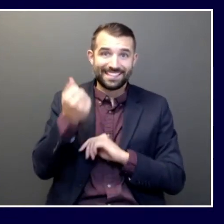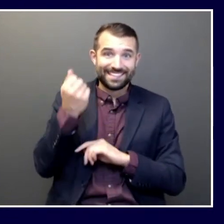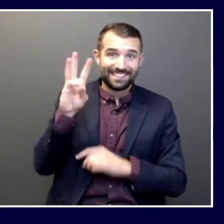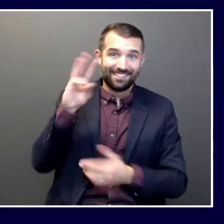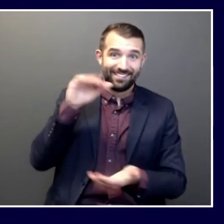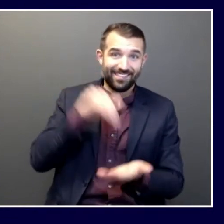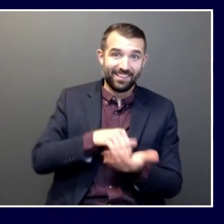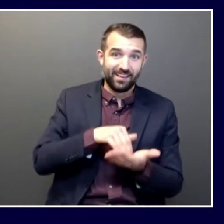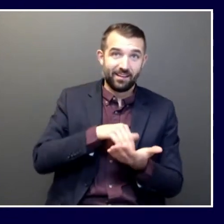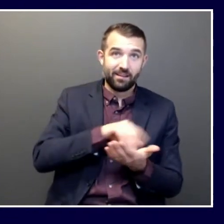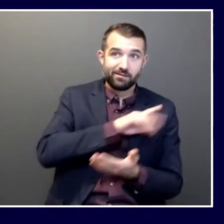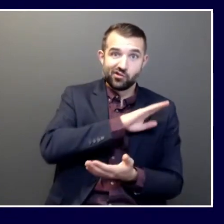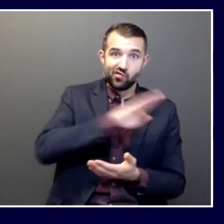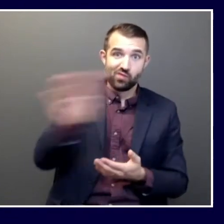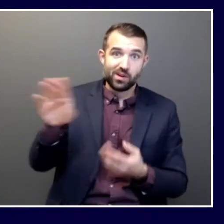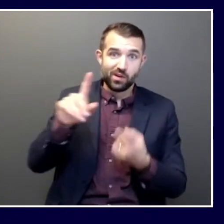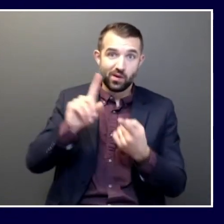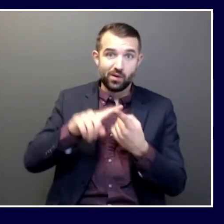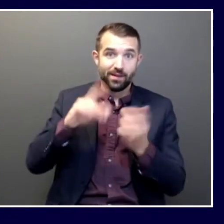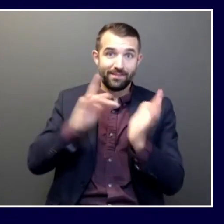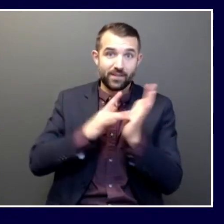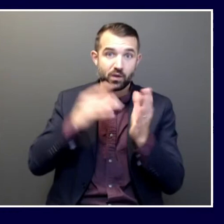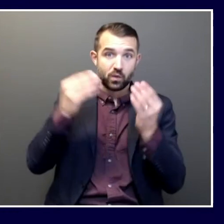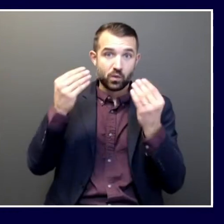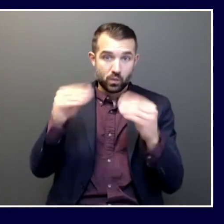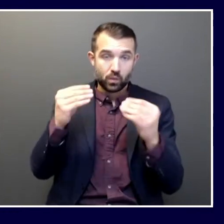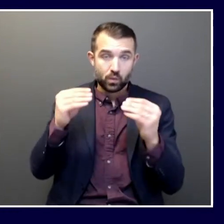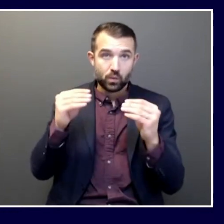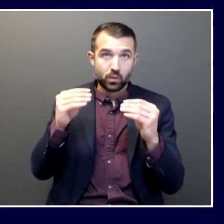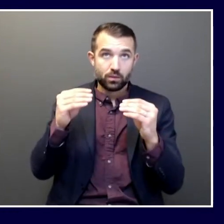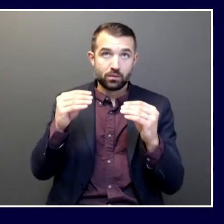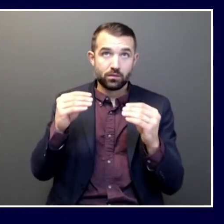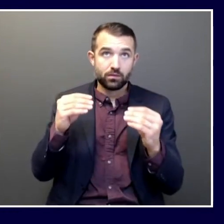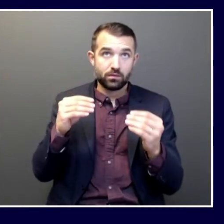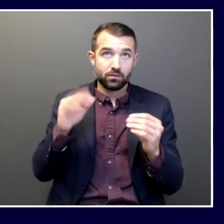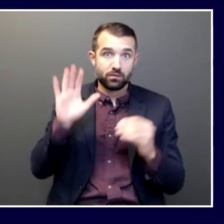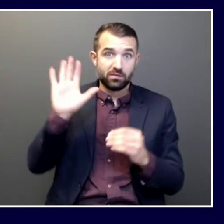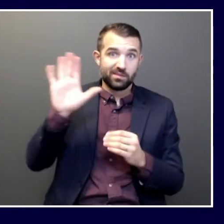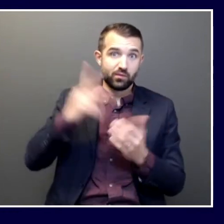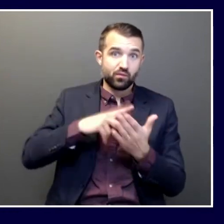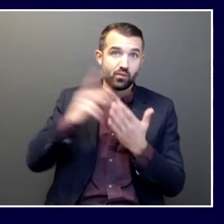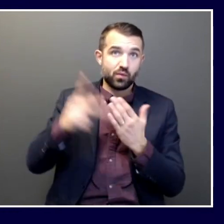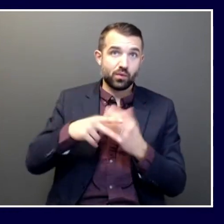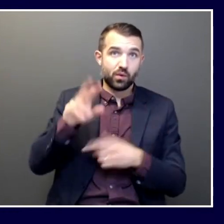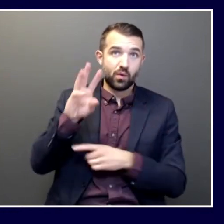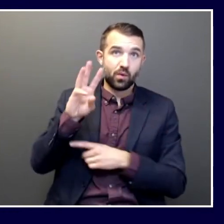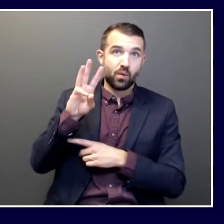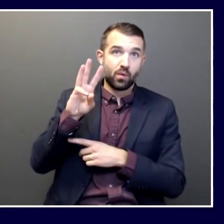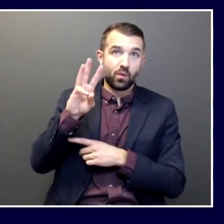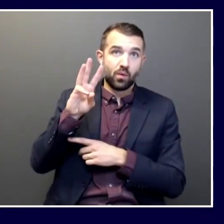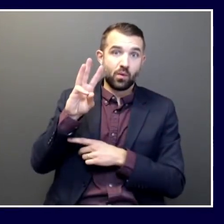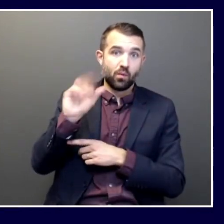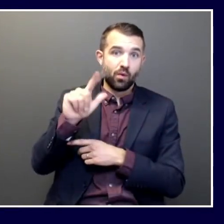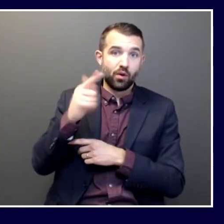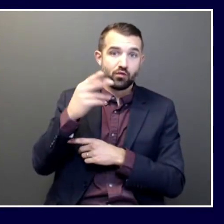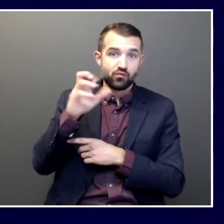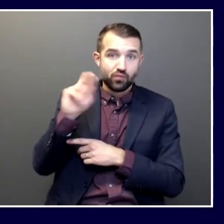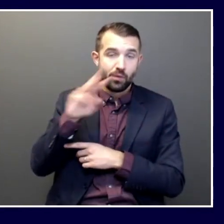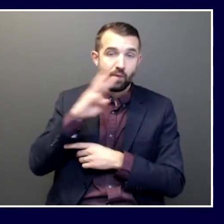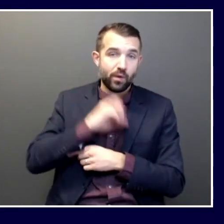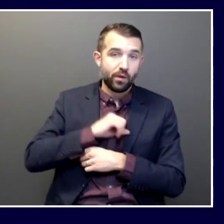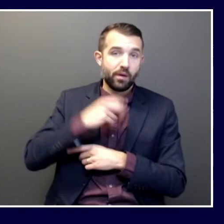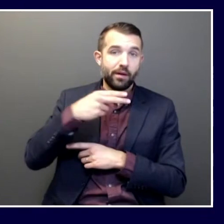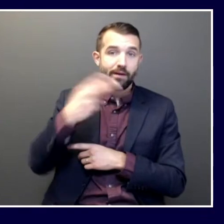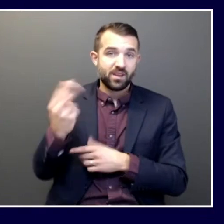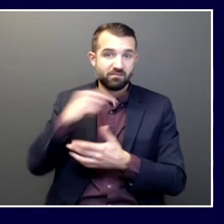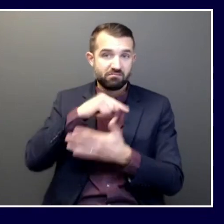federal retail pharmacy programs and other federal programs. So I guess when you kind of do that math, we're looking at about 50,000